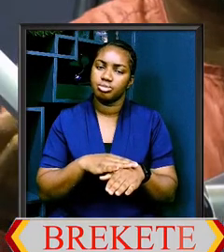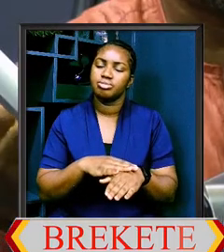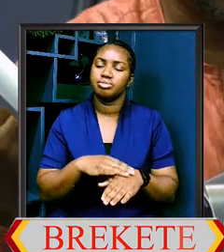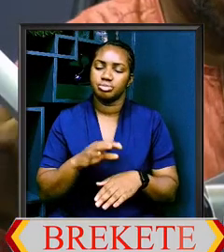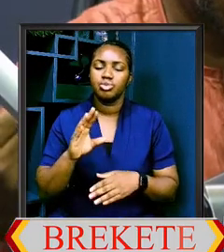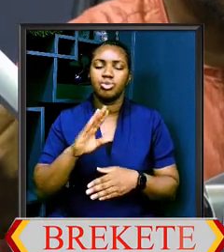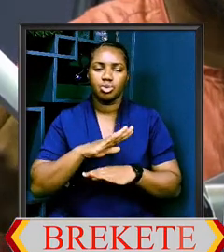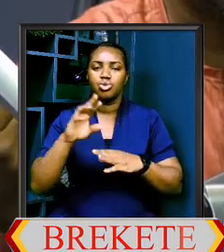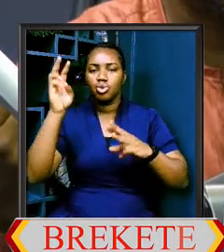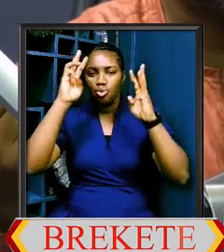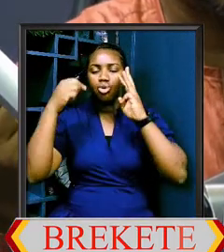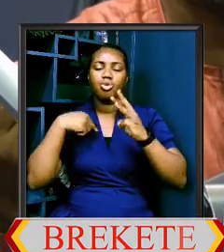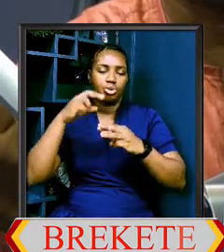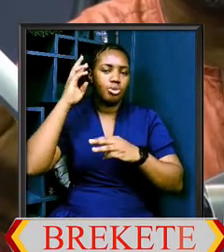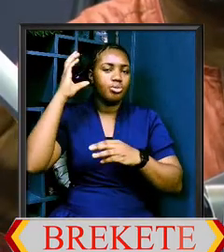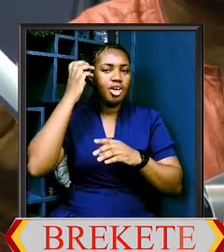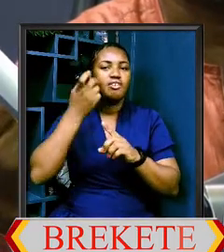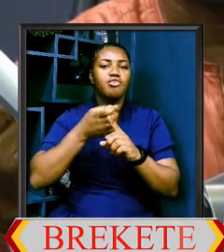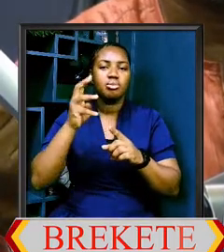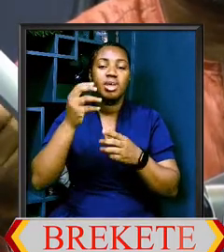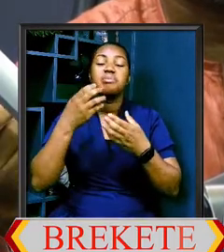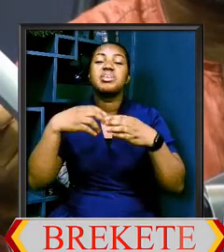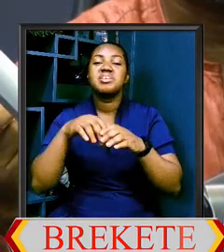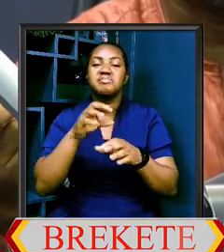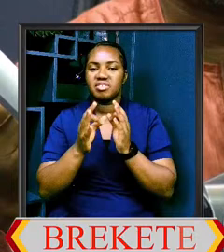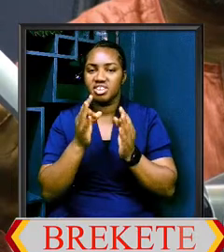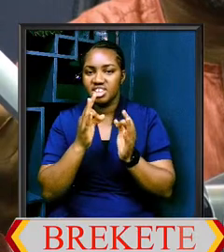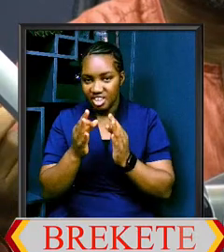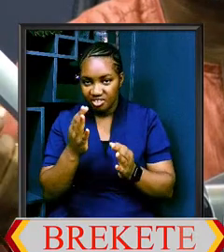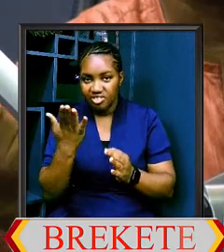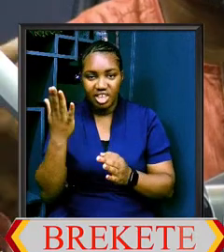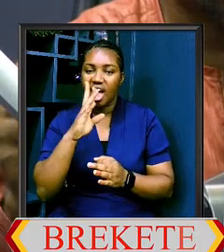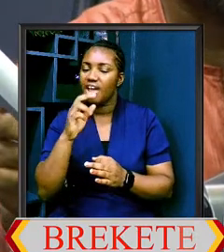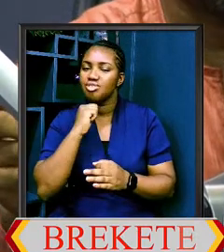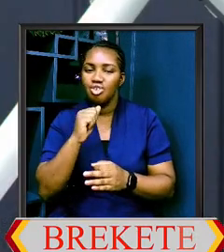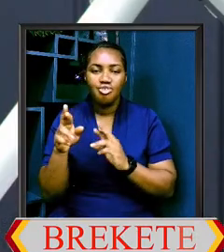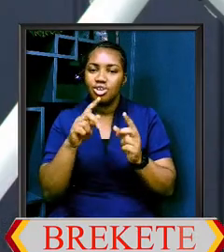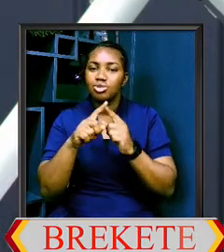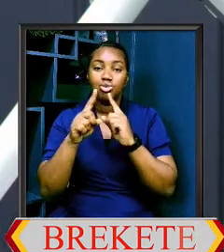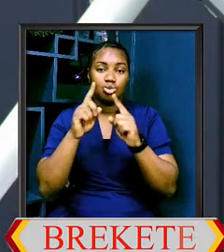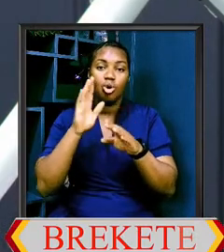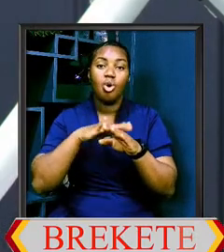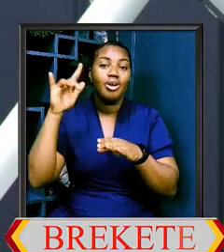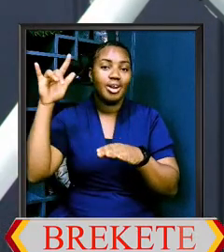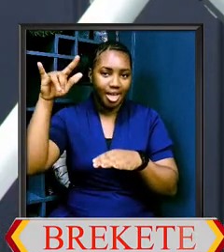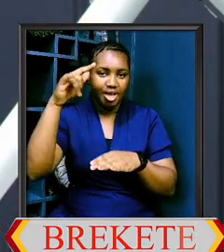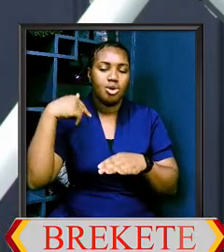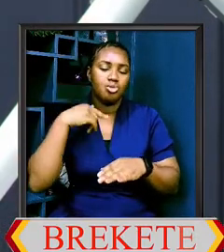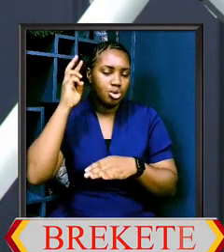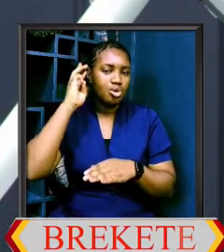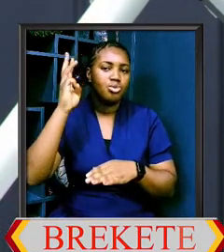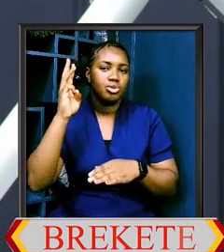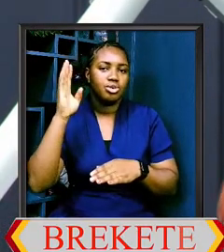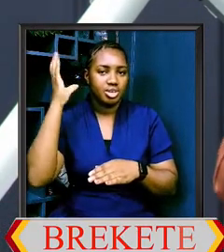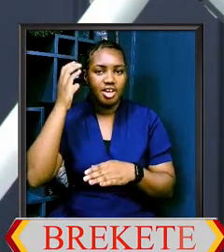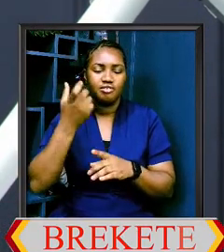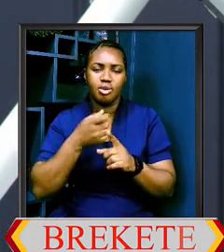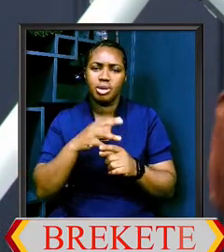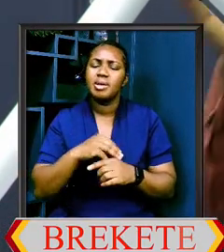No worry. We will hear from them. Yes, even sir. If they know they're ready to talk on air. Yes, sir. You hear? Yes,